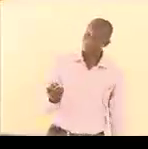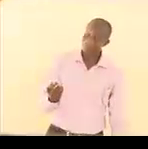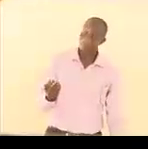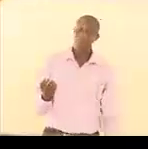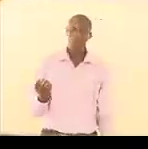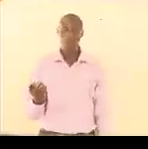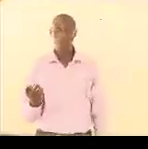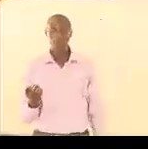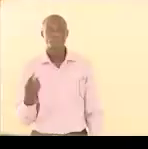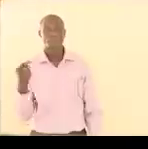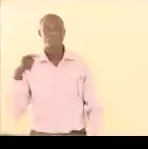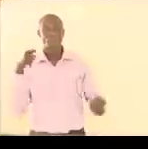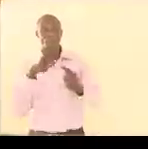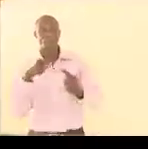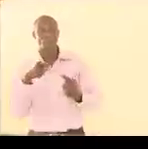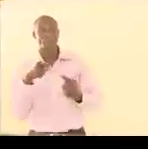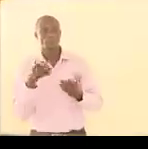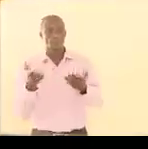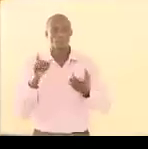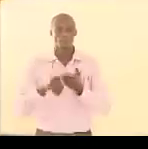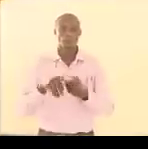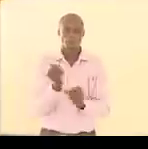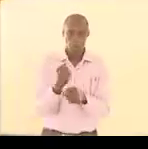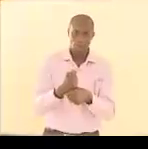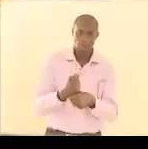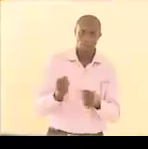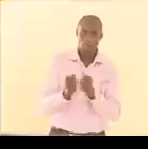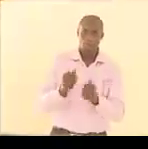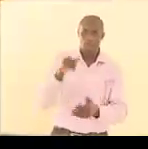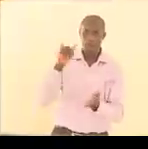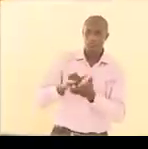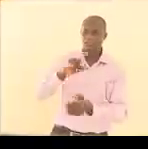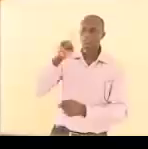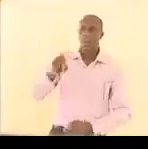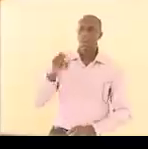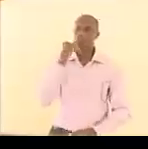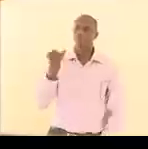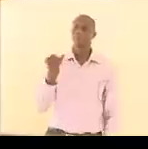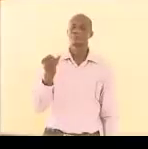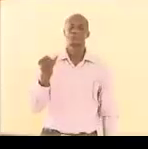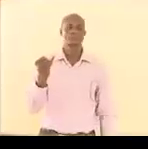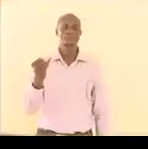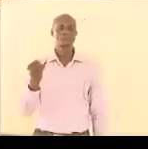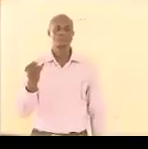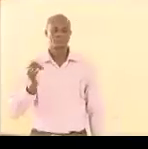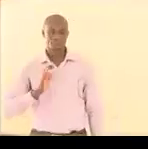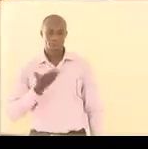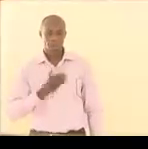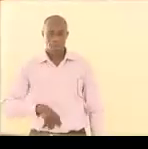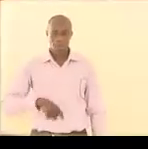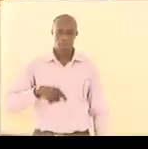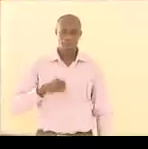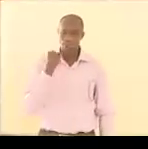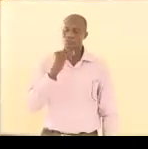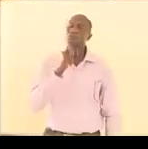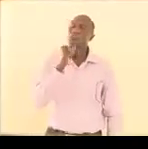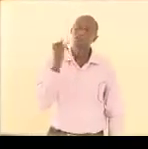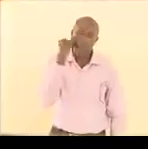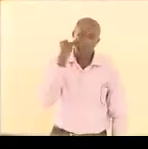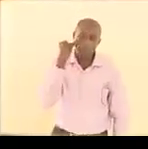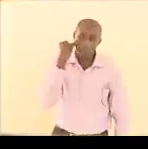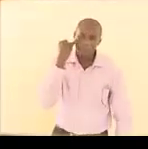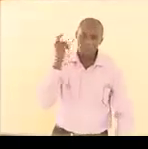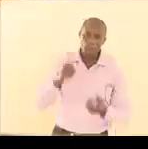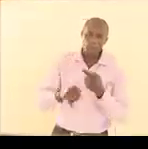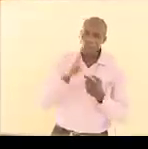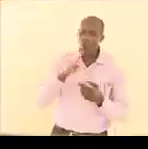see, the point I wanted to make with that question is, our life is not